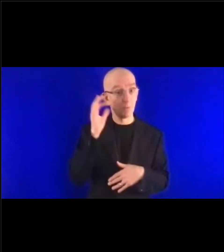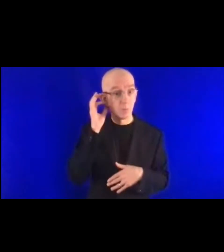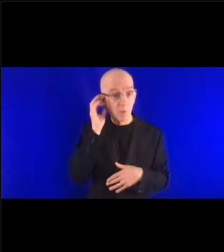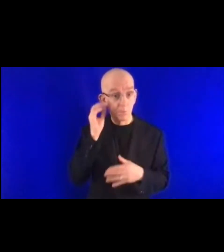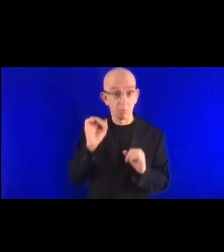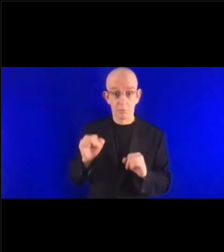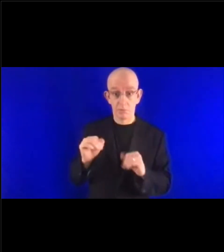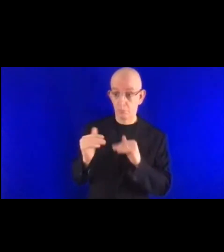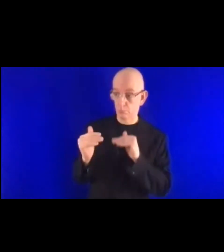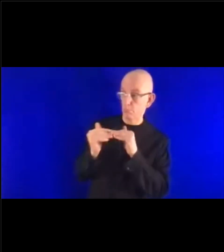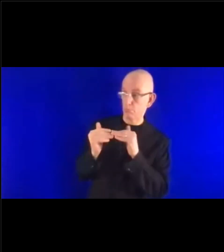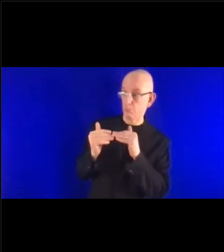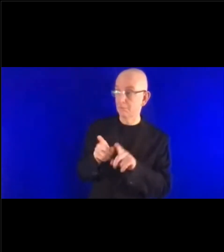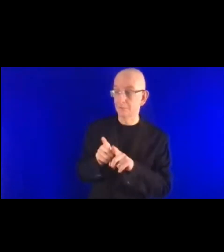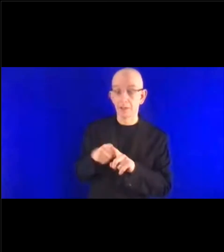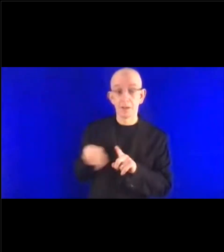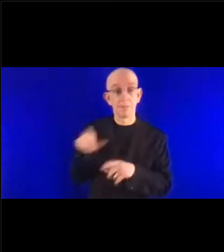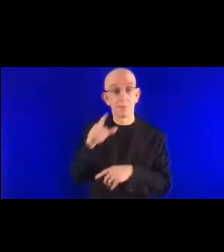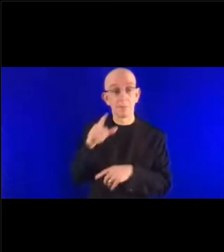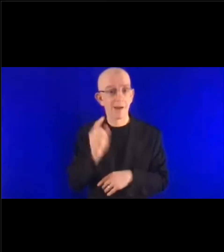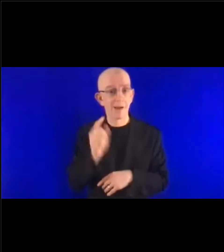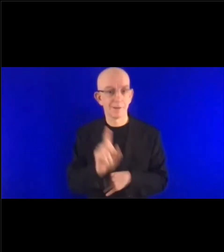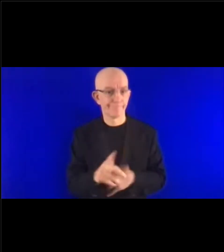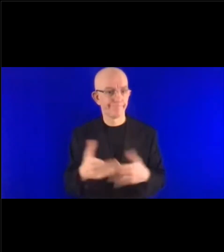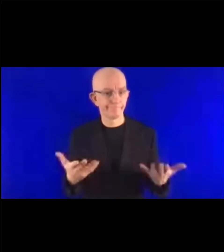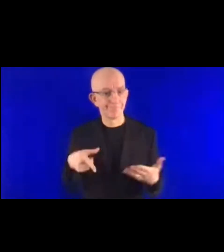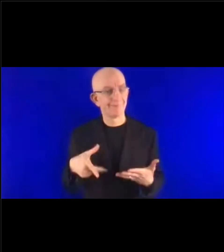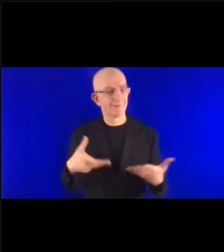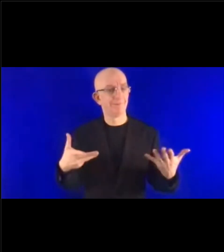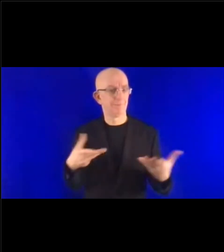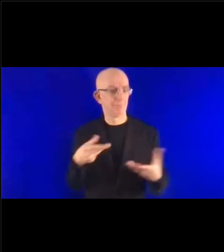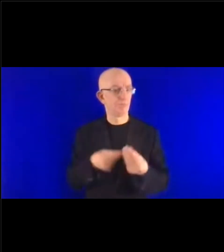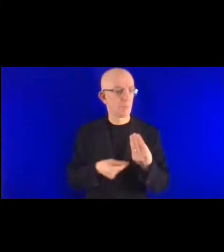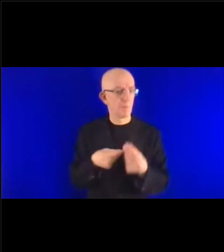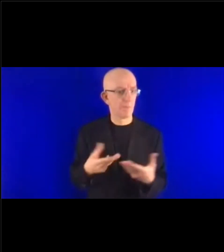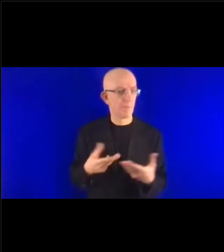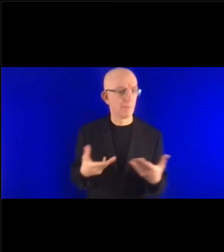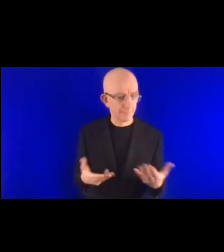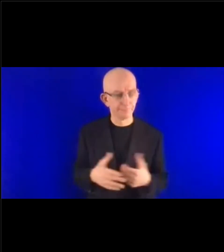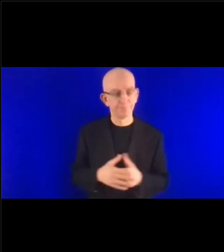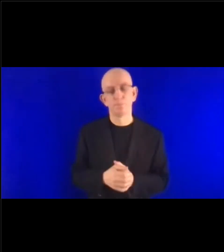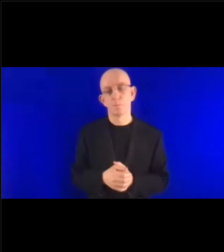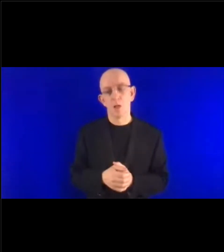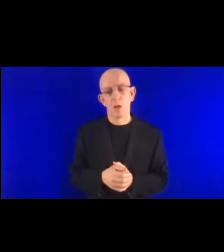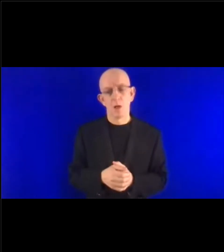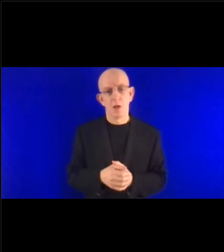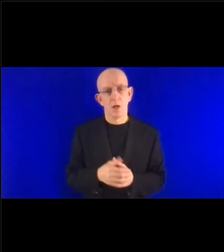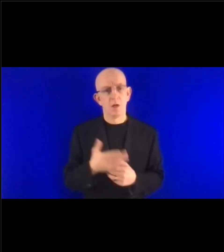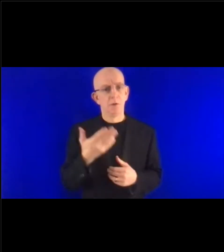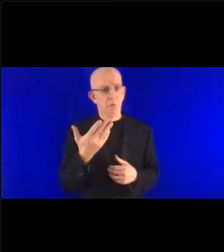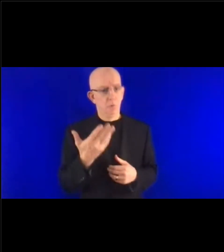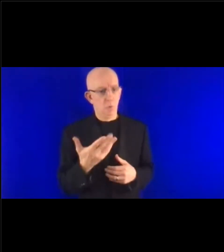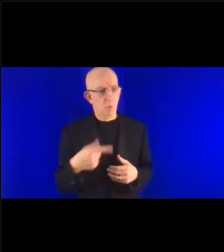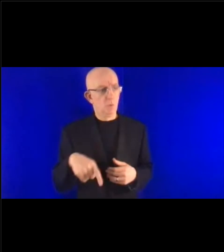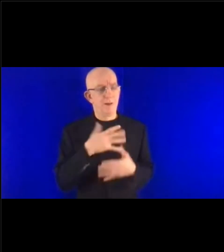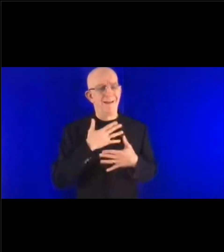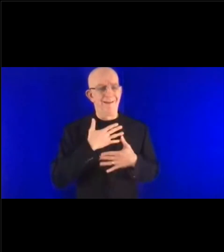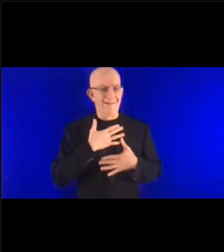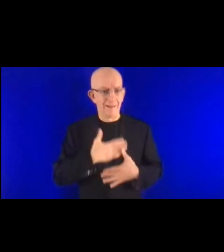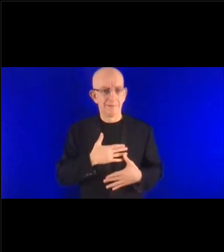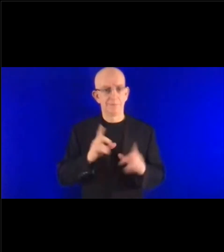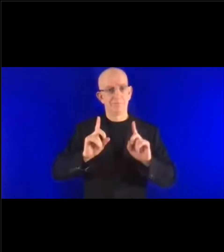need, that this rehabilitation should be in universal health coverage,